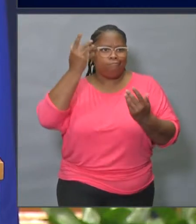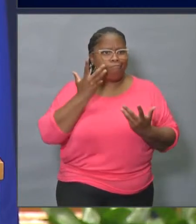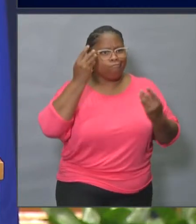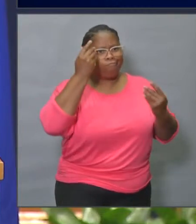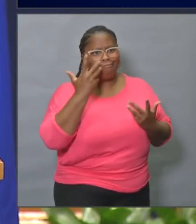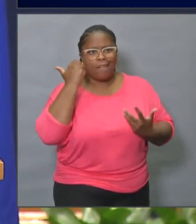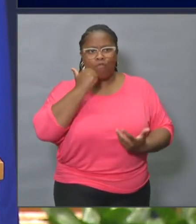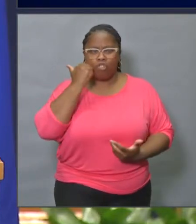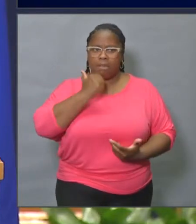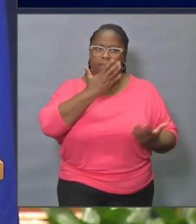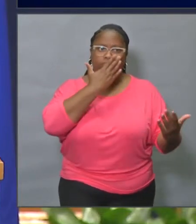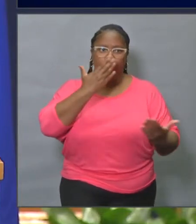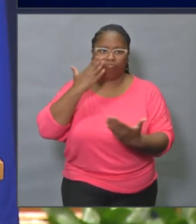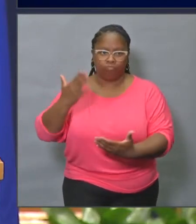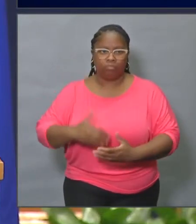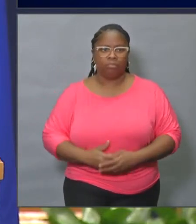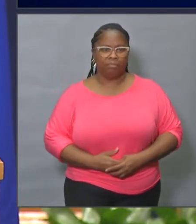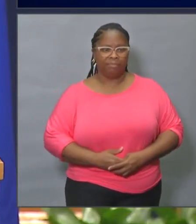day.